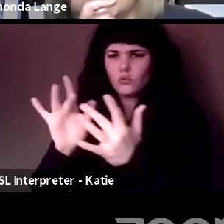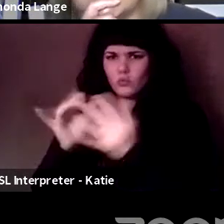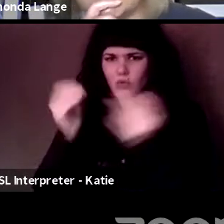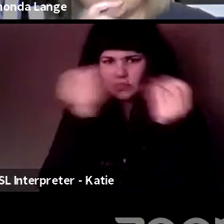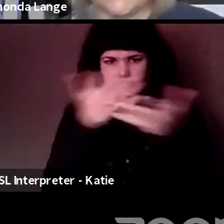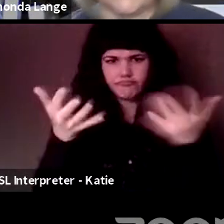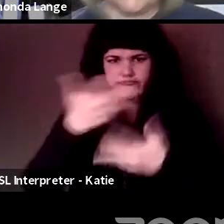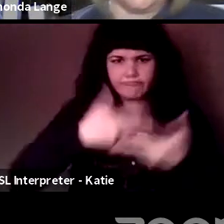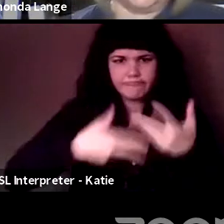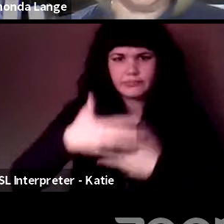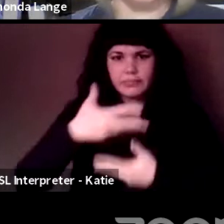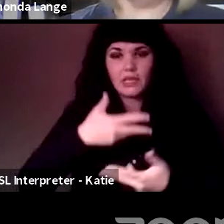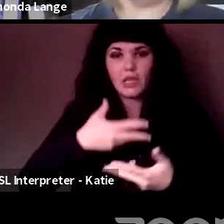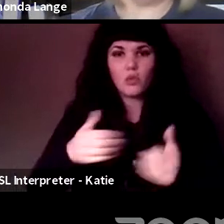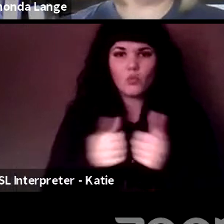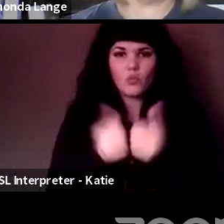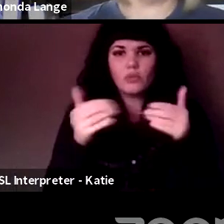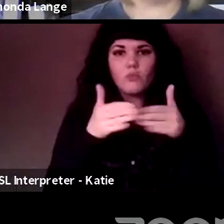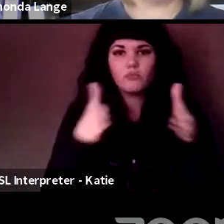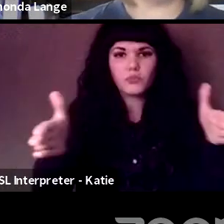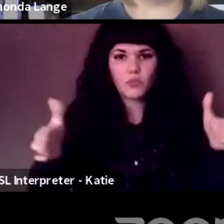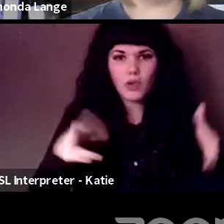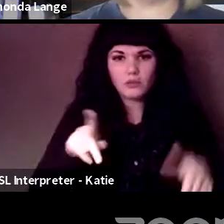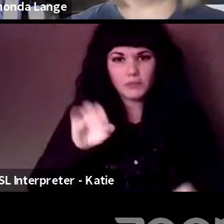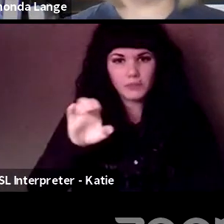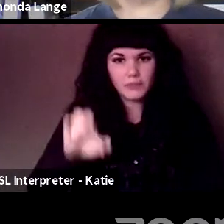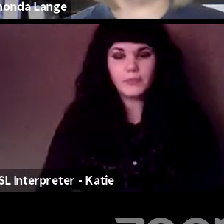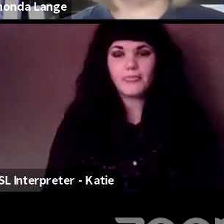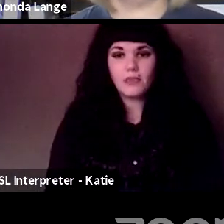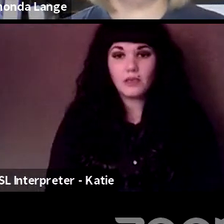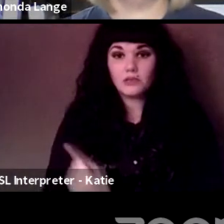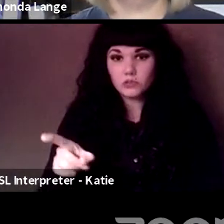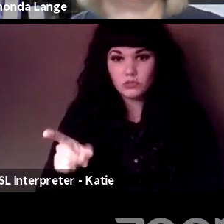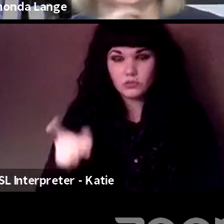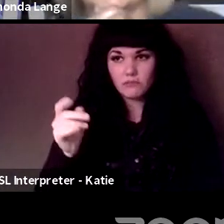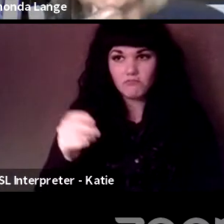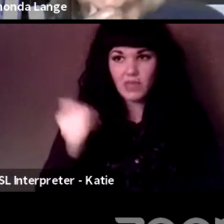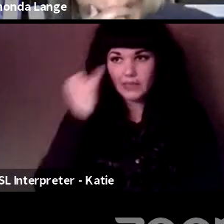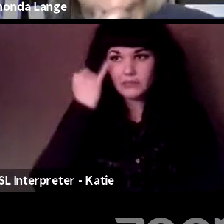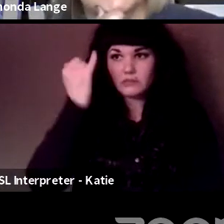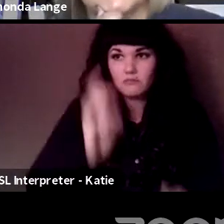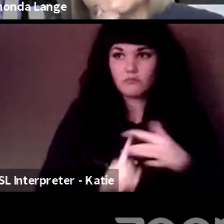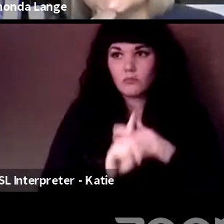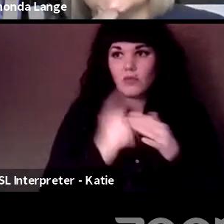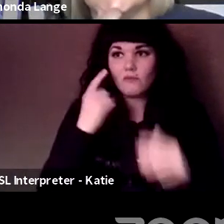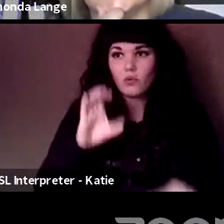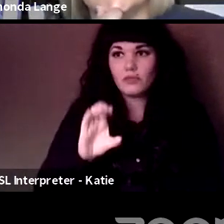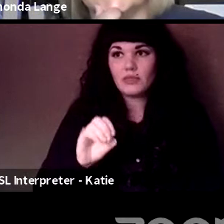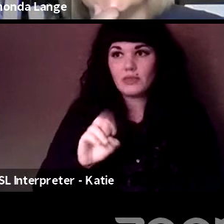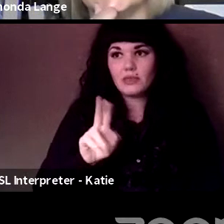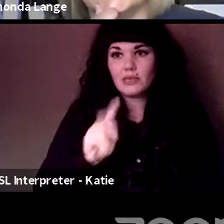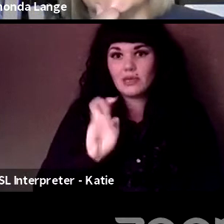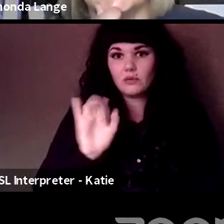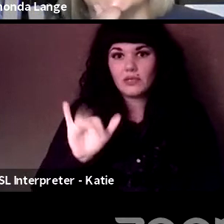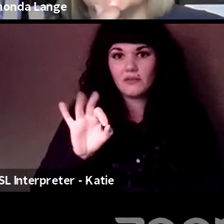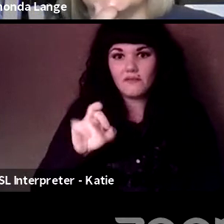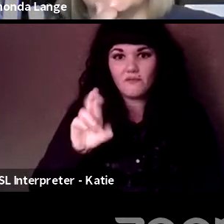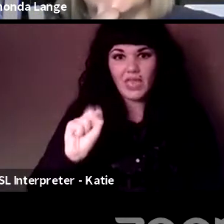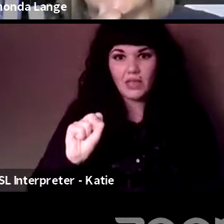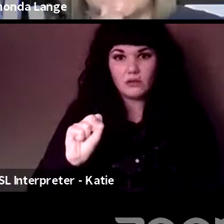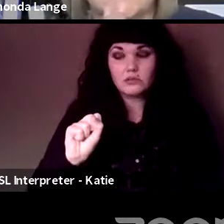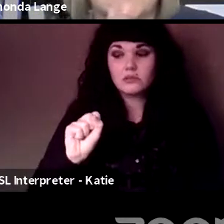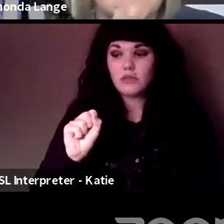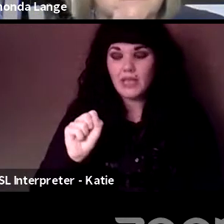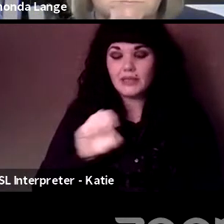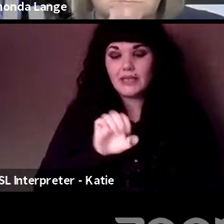idea that she came up with the county fairs. She did coordinate it with Edward. I don't know to what degree that